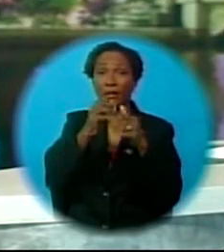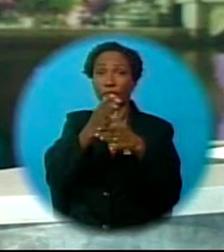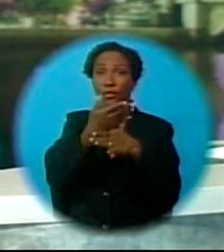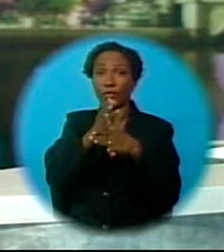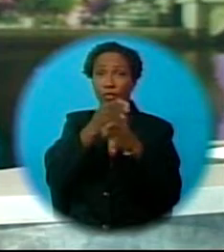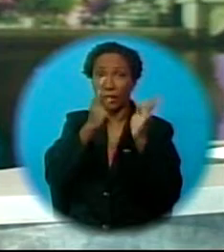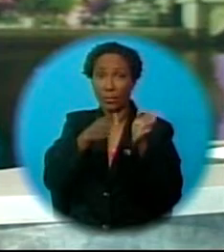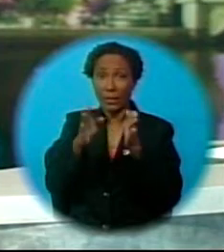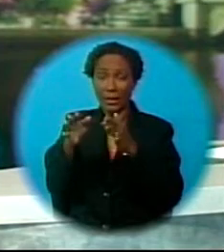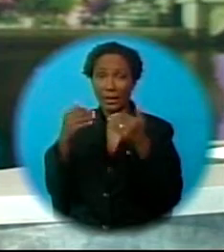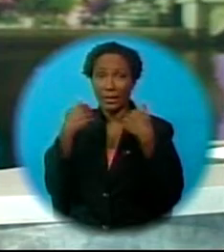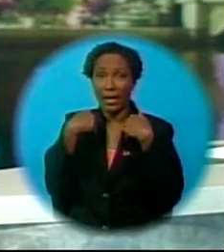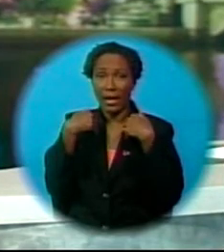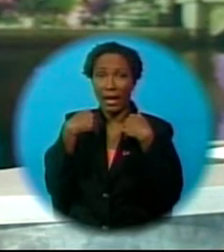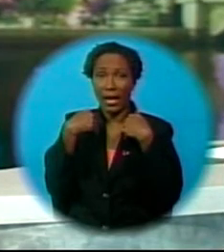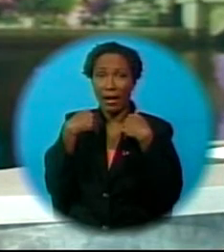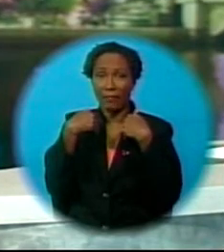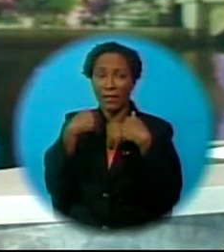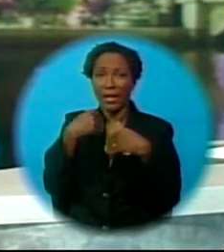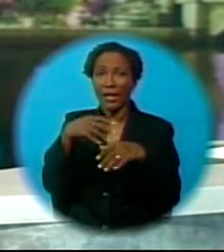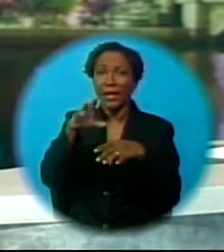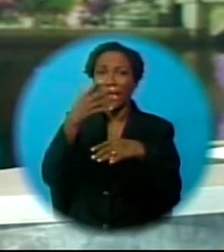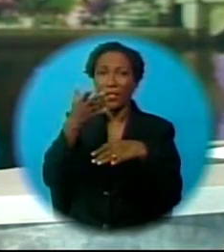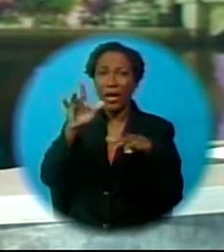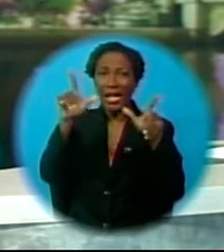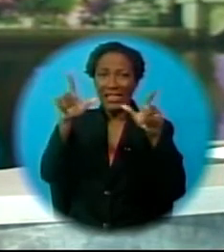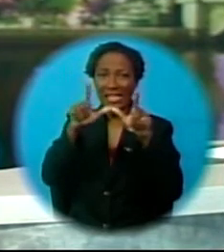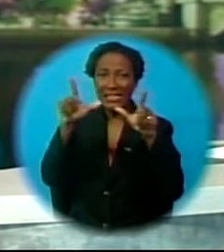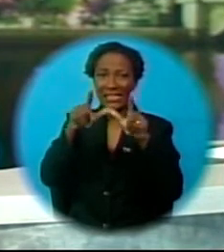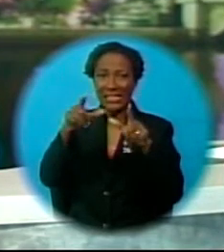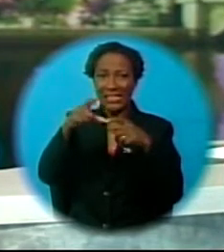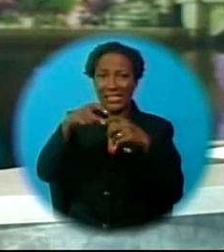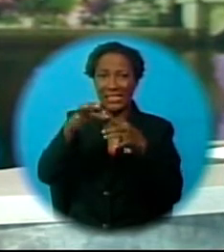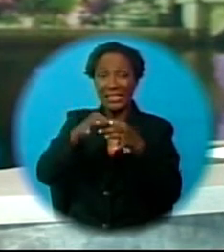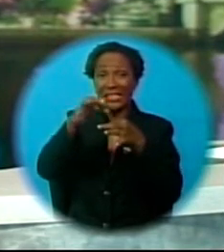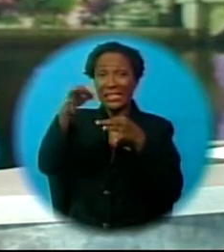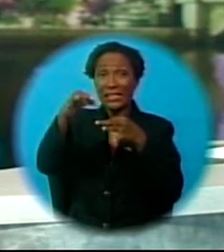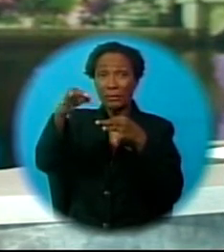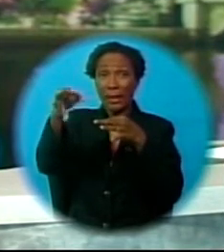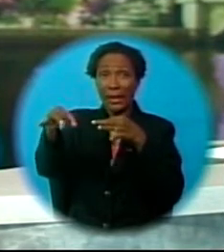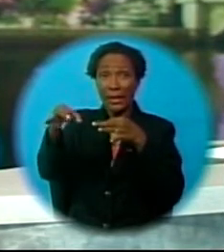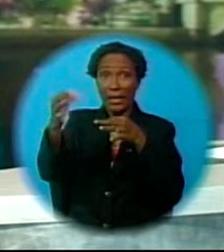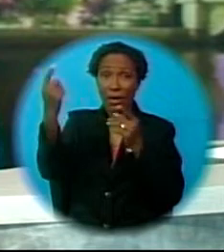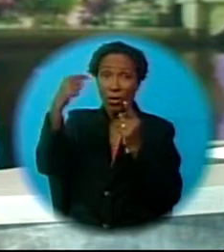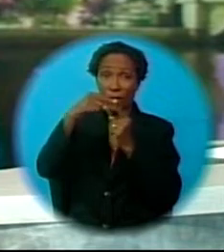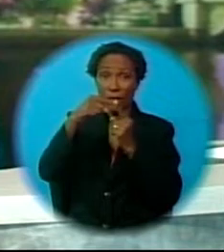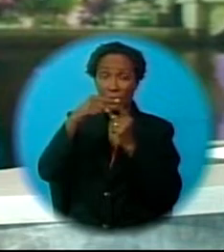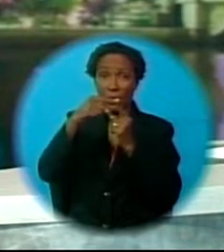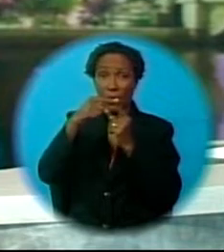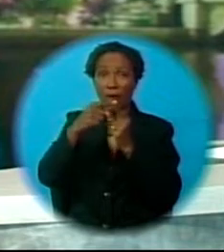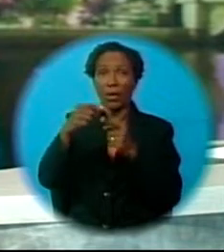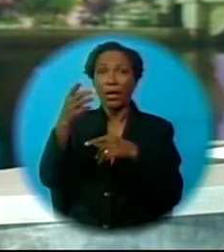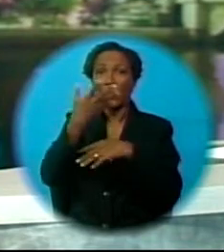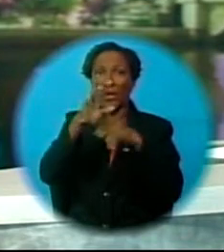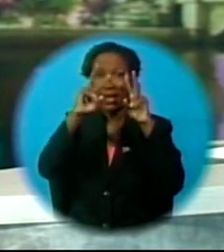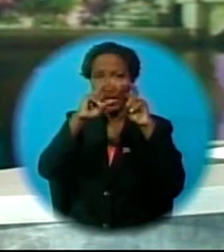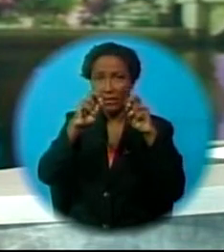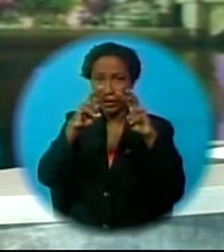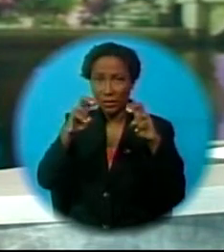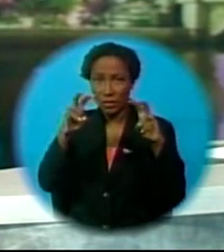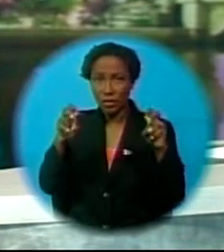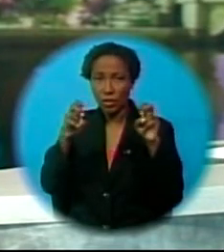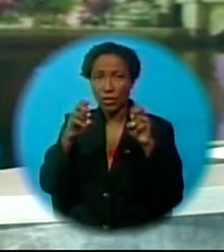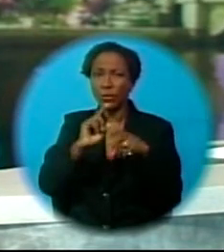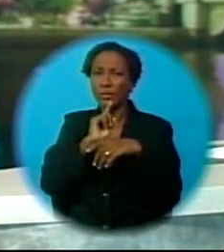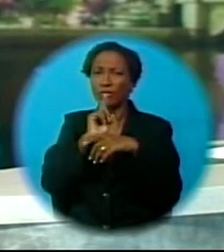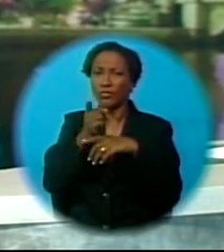to have authorities suspend the license of the worker in question pending investigation. It says this will ensure the nursing auxiliary